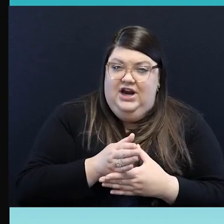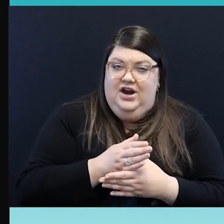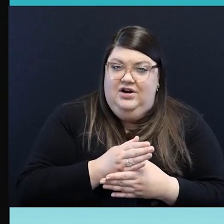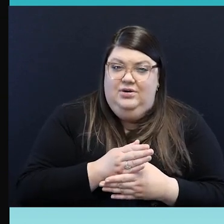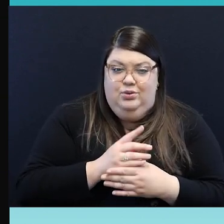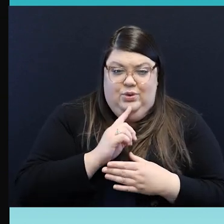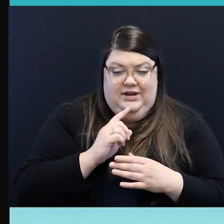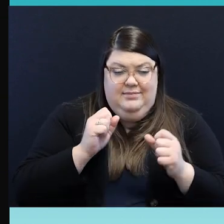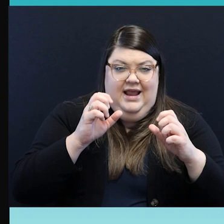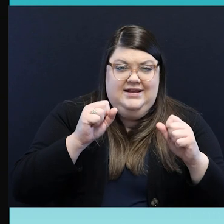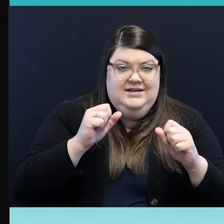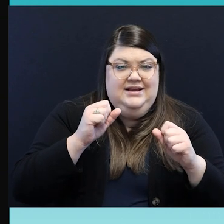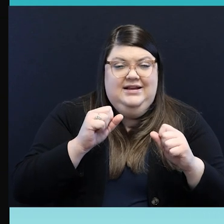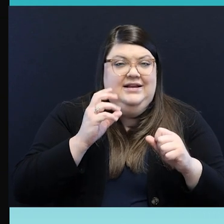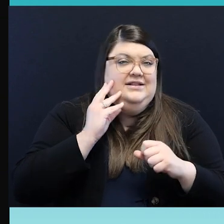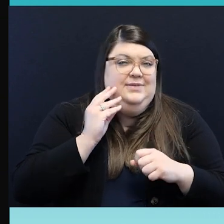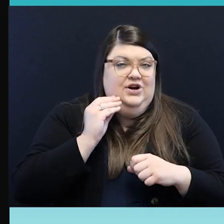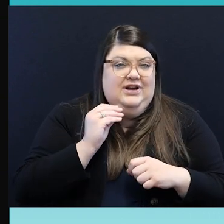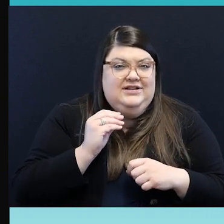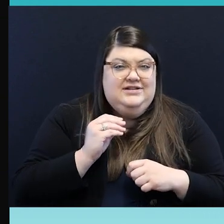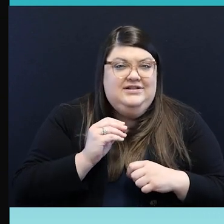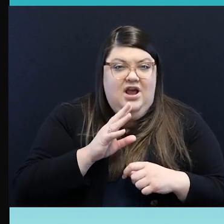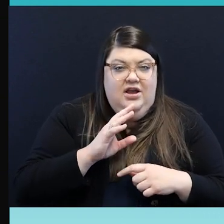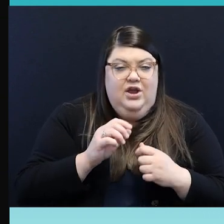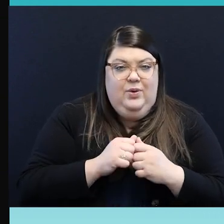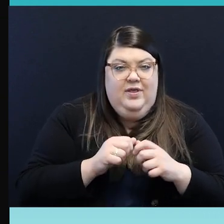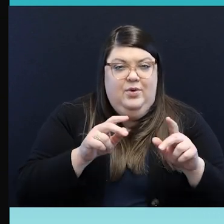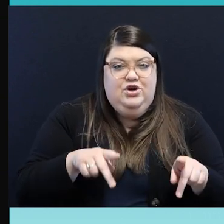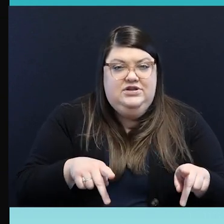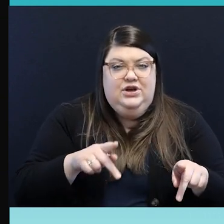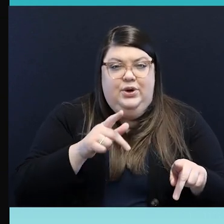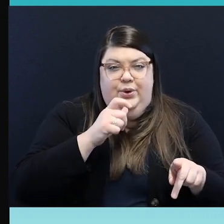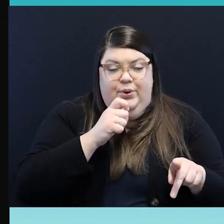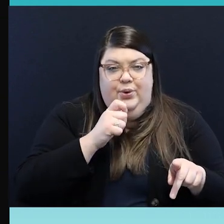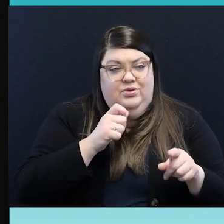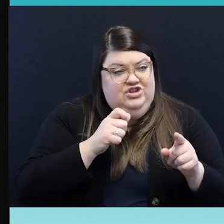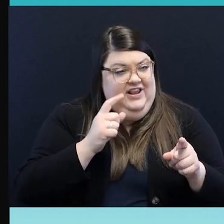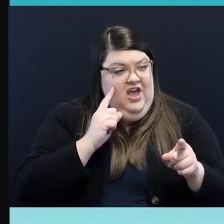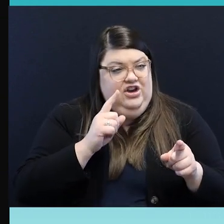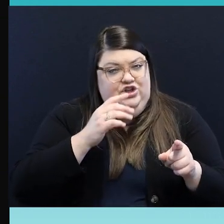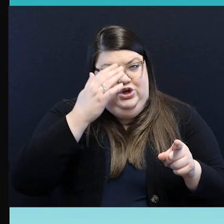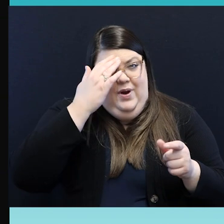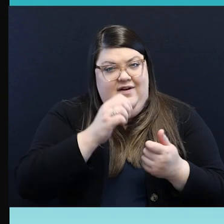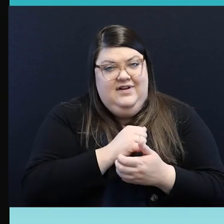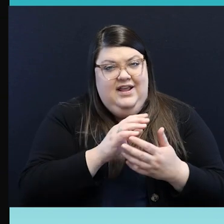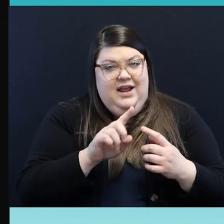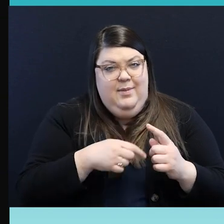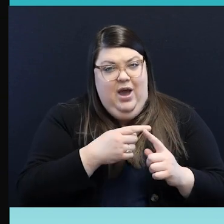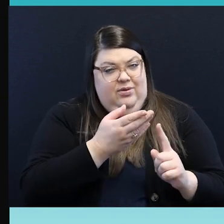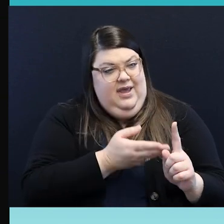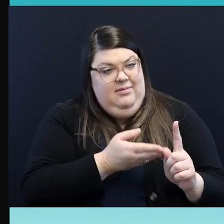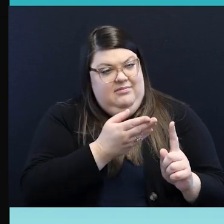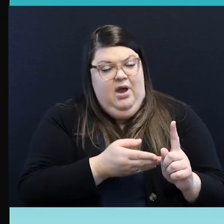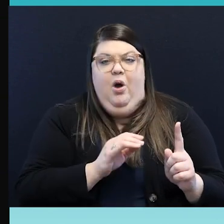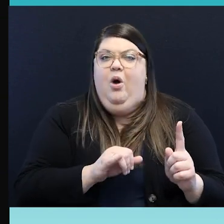amazing experience it was talking with the person that she thought she knew everything about, but they really had